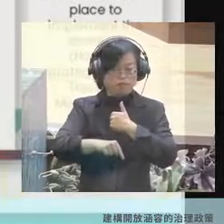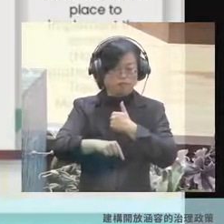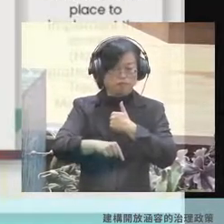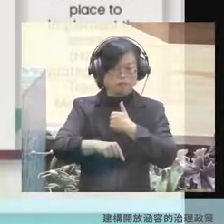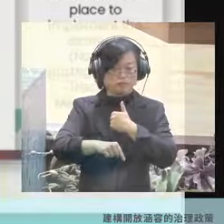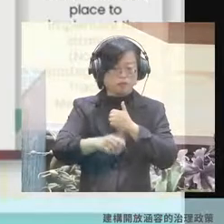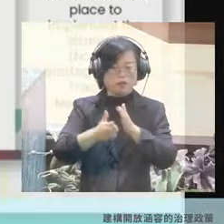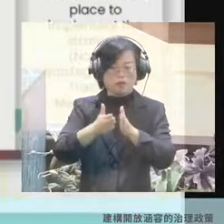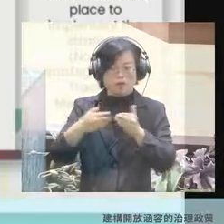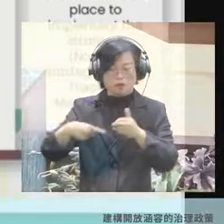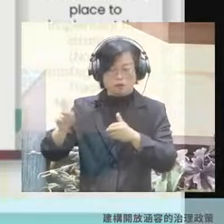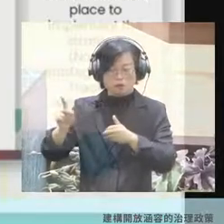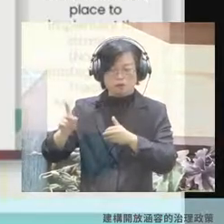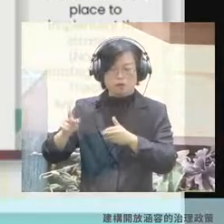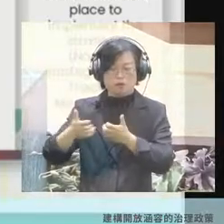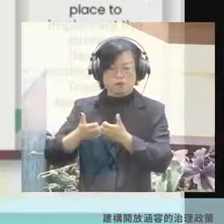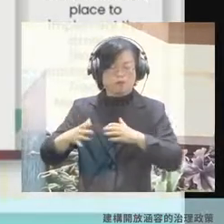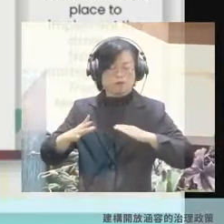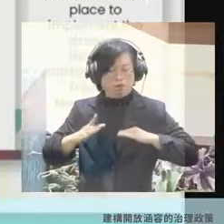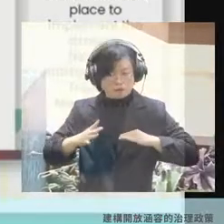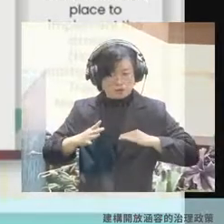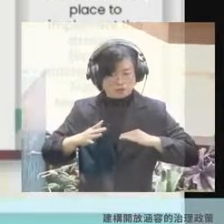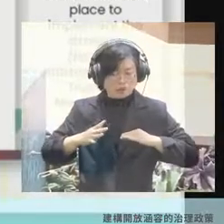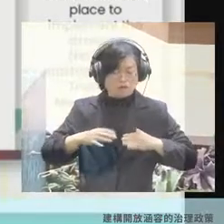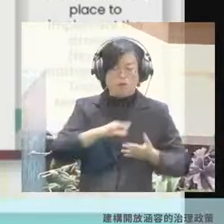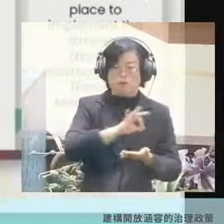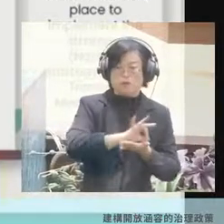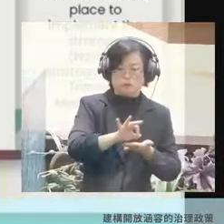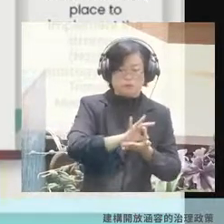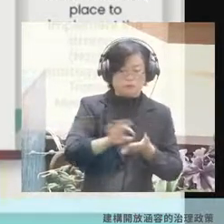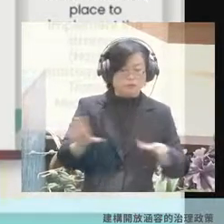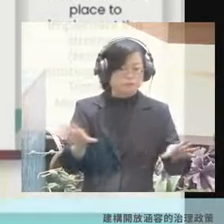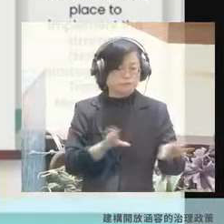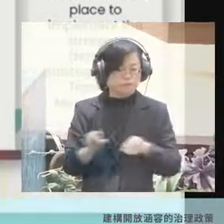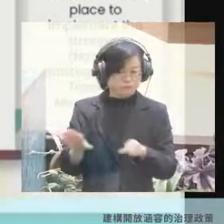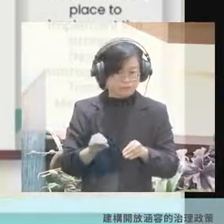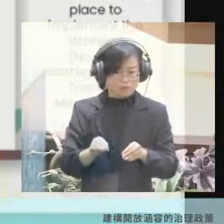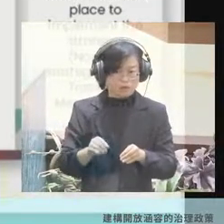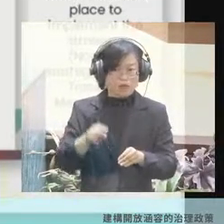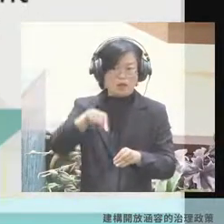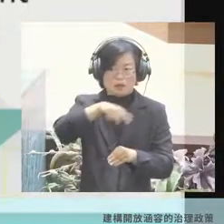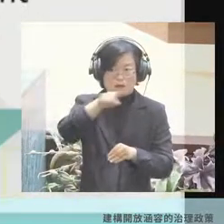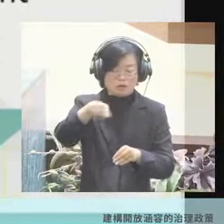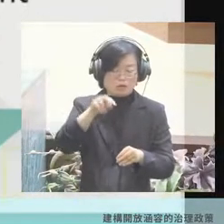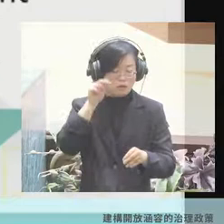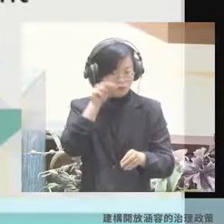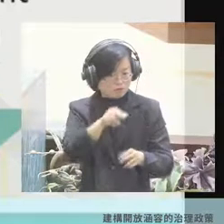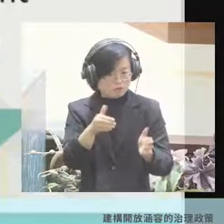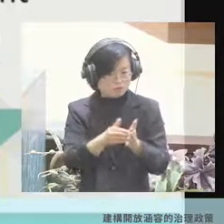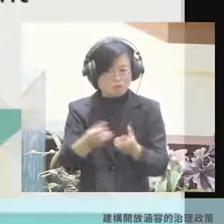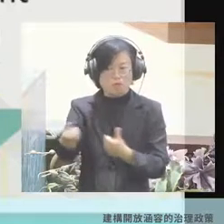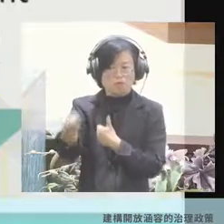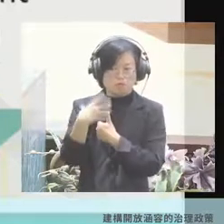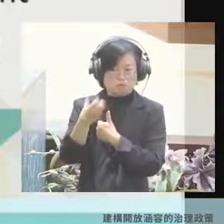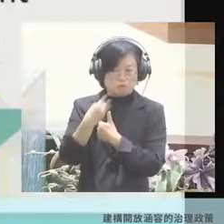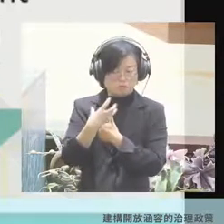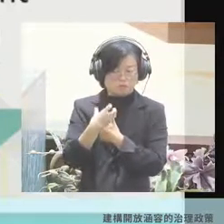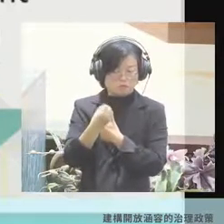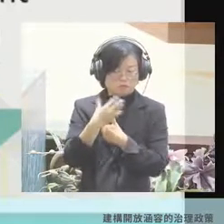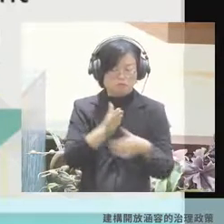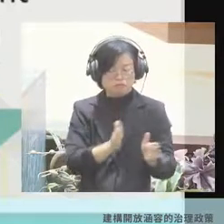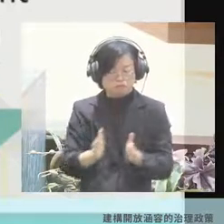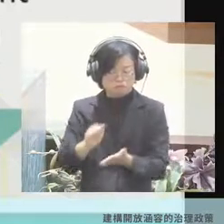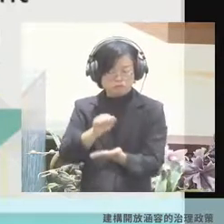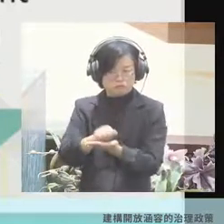be receiving the feedback. So there is a comprehensive mechanism available with the KP government. So